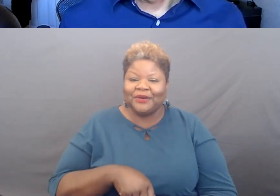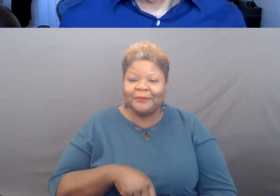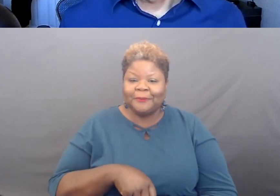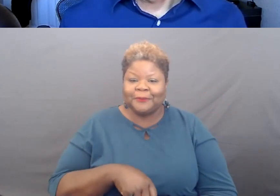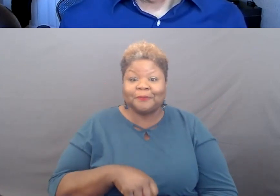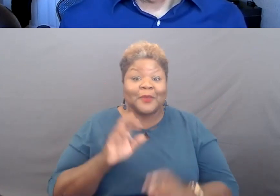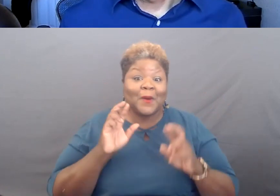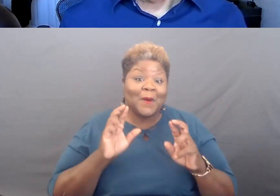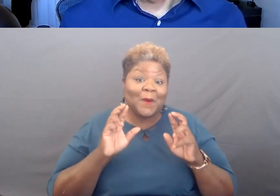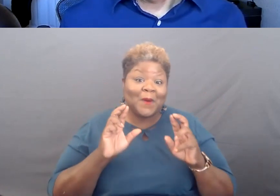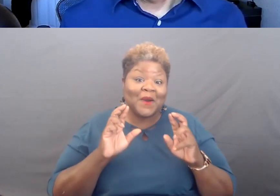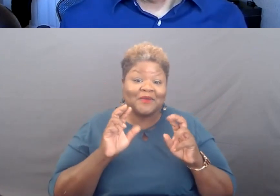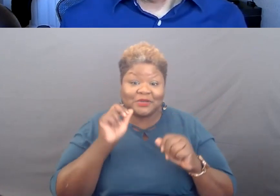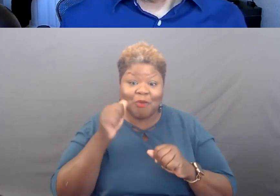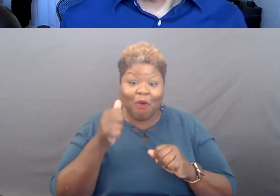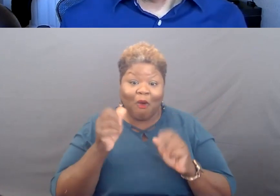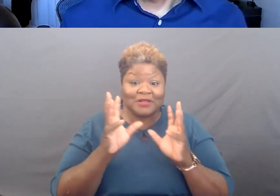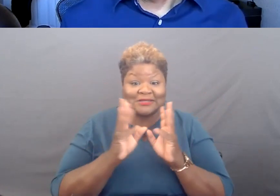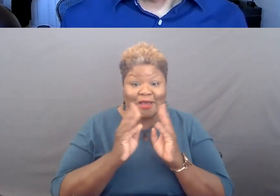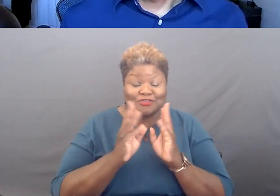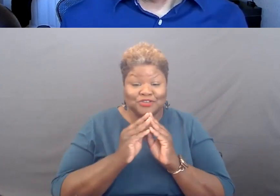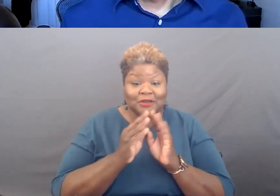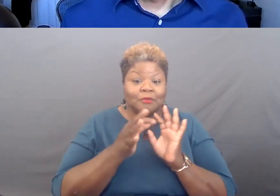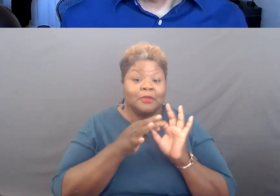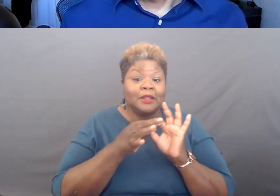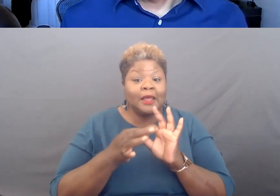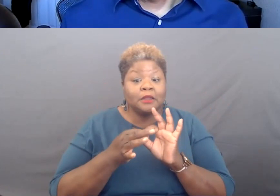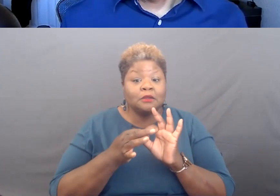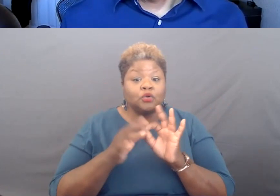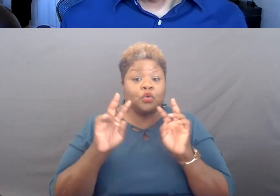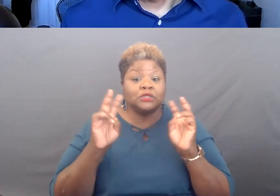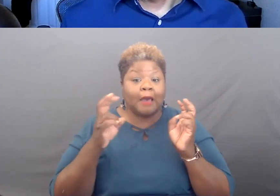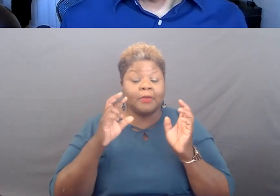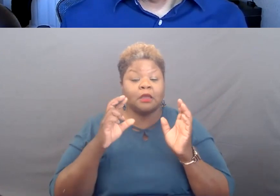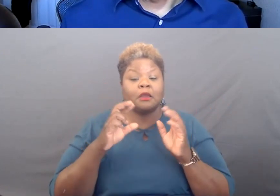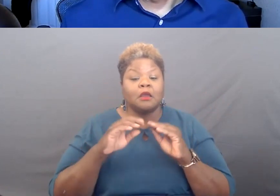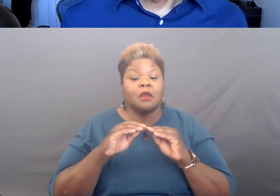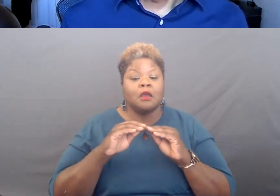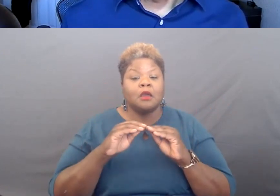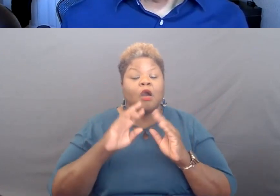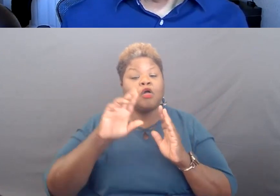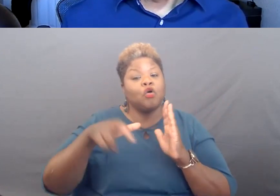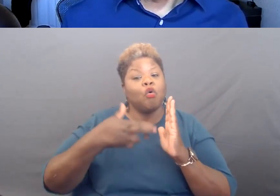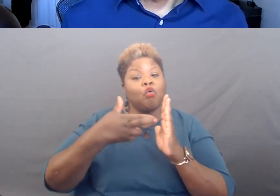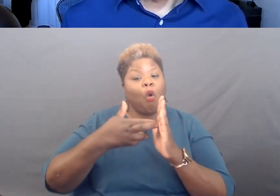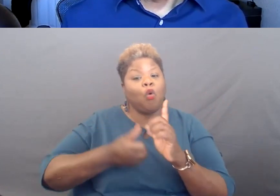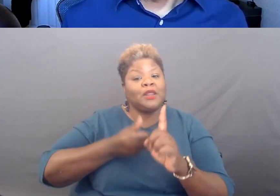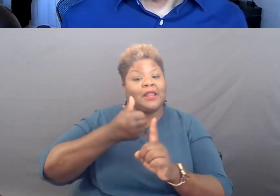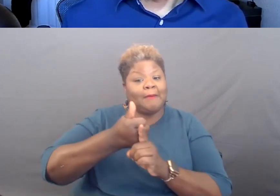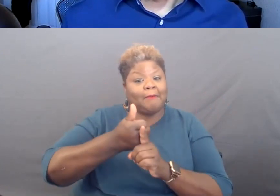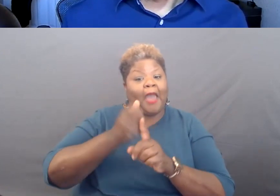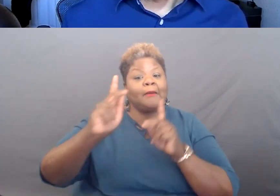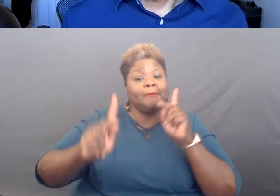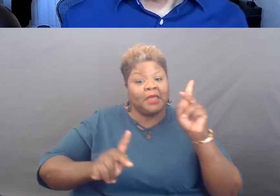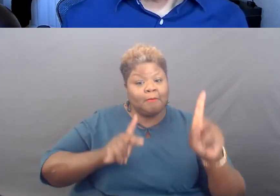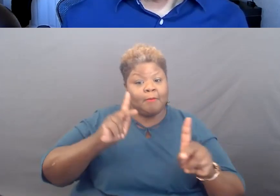We hope you make it. Tomorrow's session will be the role and impact of voters with disabilities and people